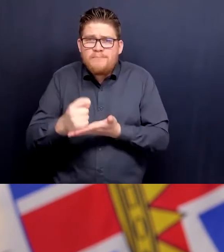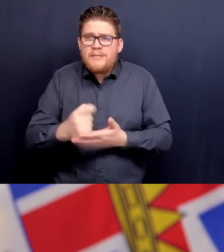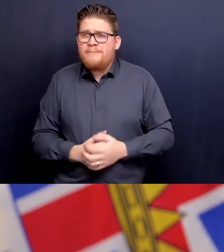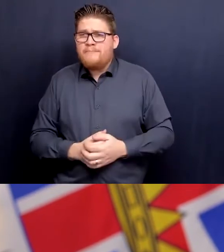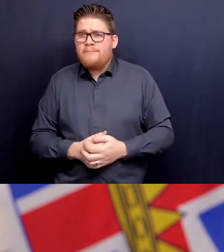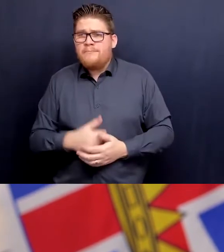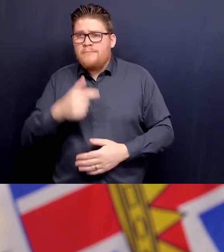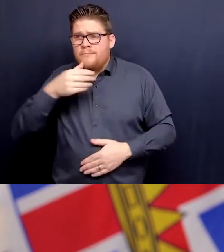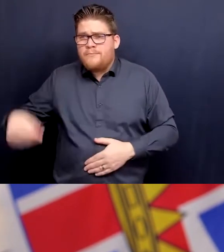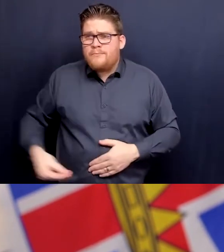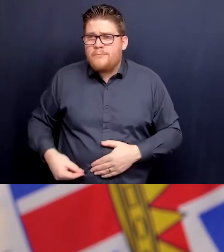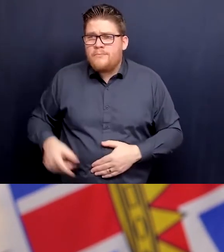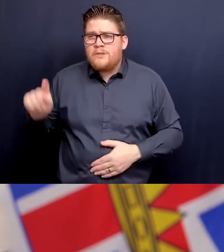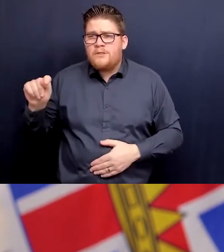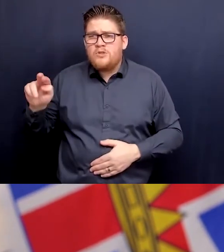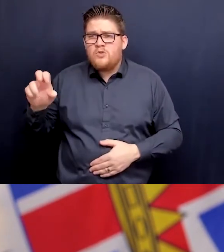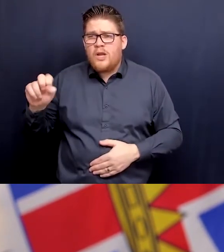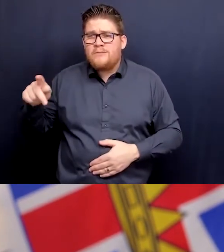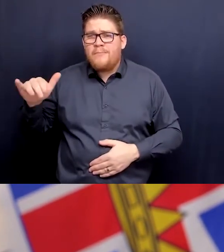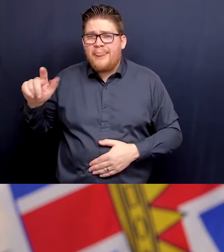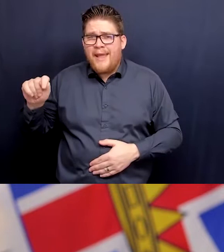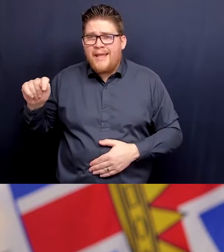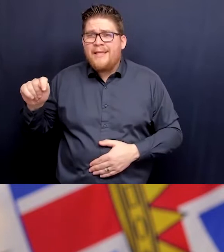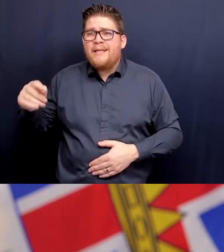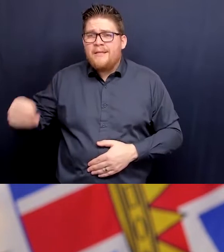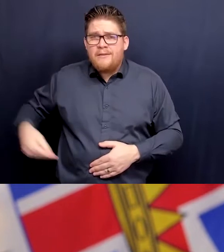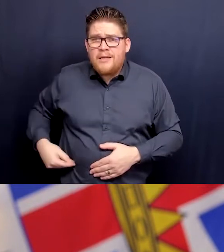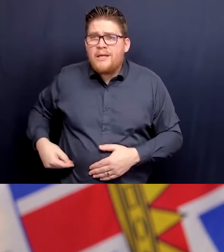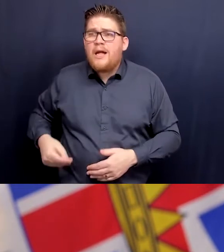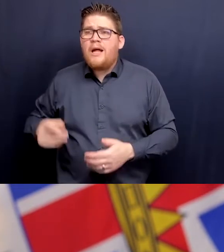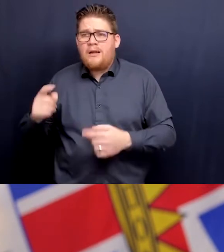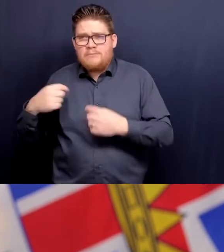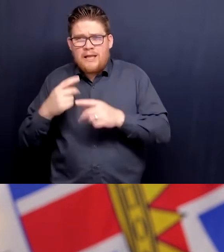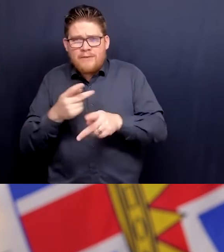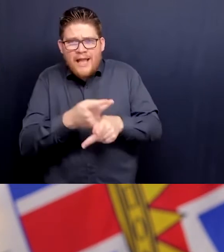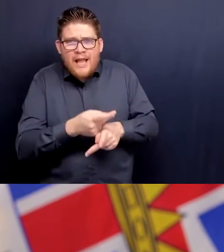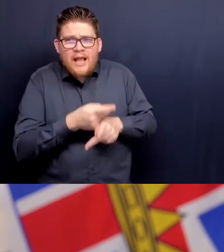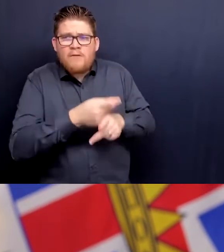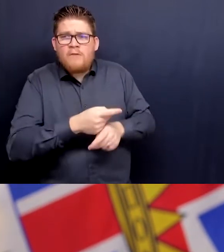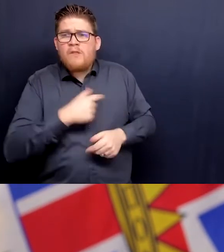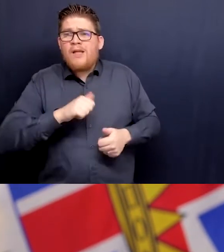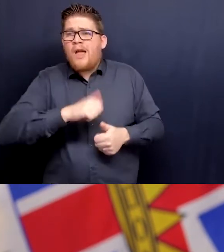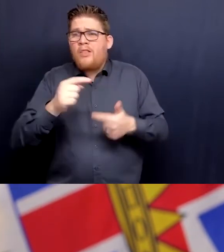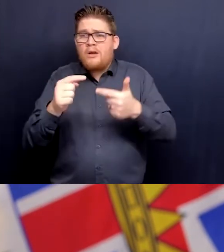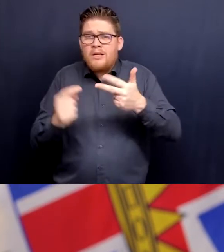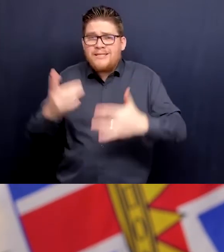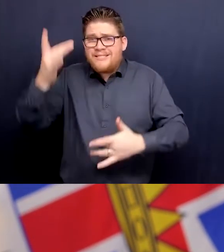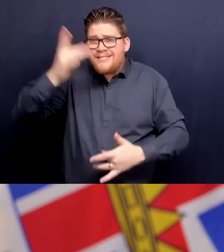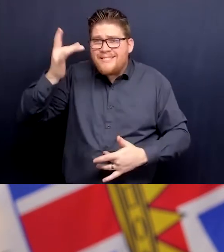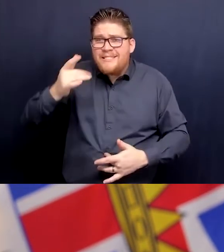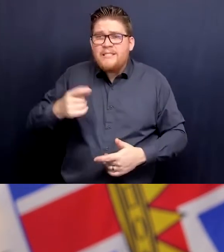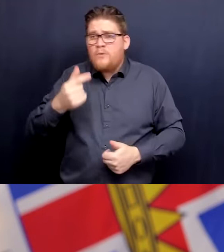additional protections to ensure that they're not exposed to respiratory illnesses and to other infectious diseases because they know their